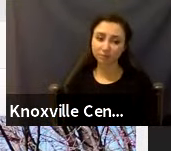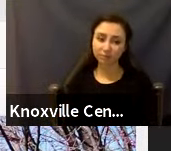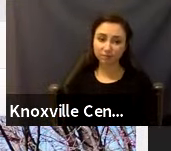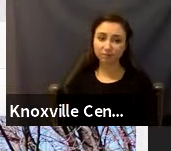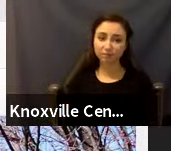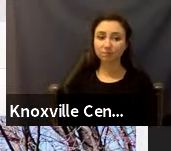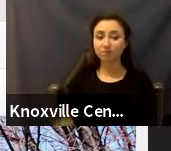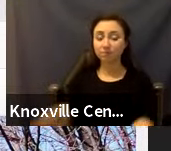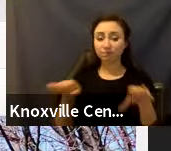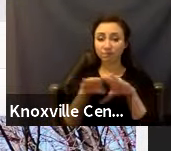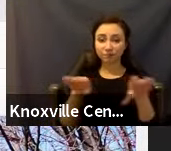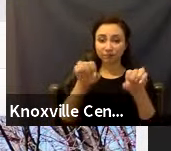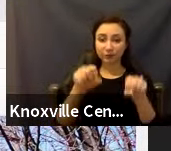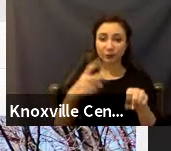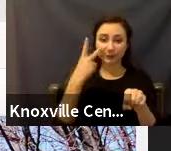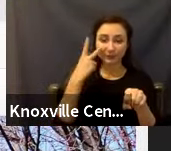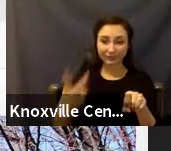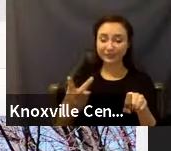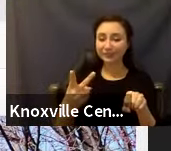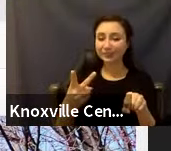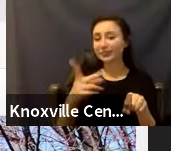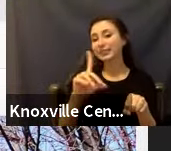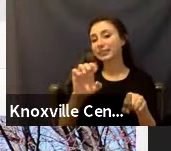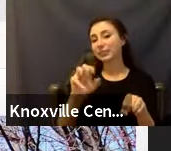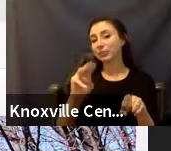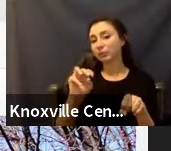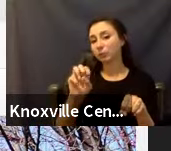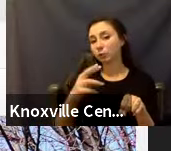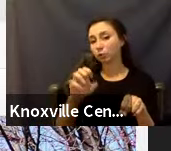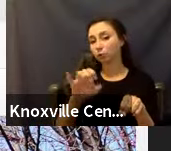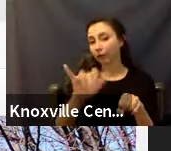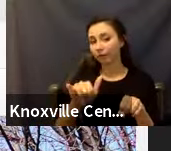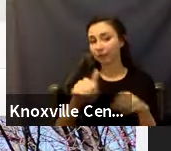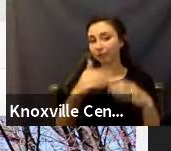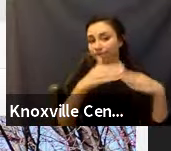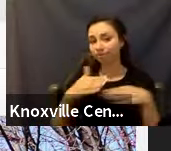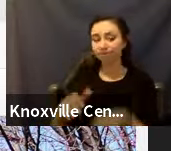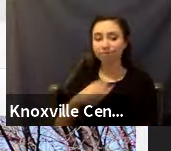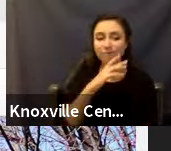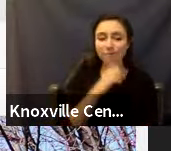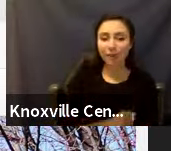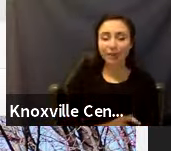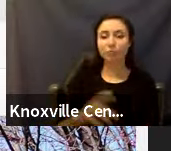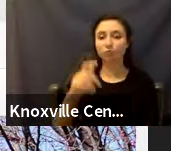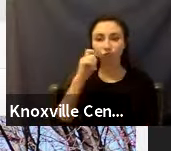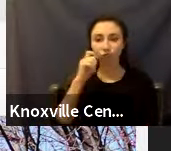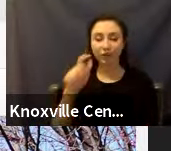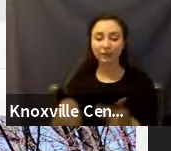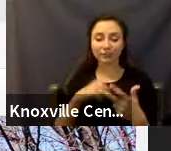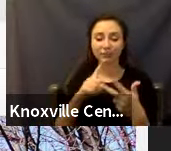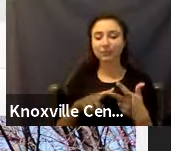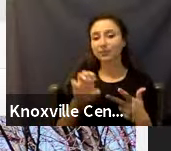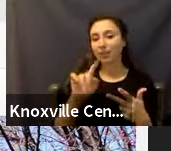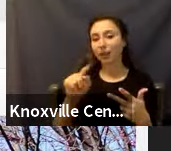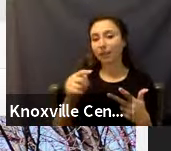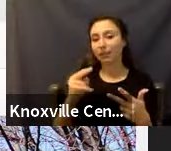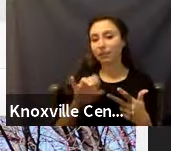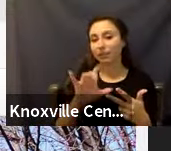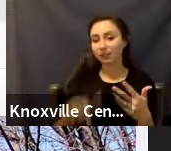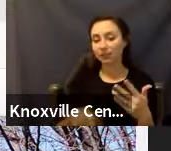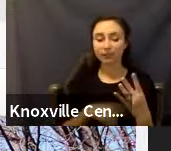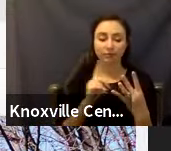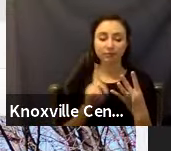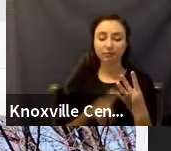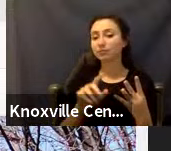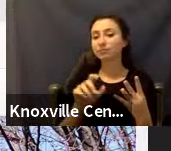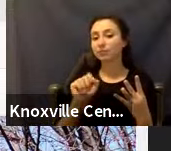see a demographic breakdown of Knox County vaccination numbers by age, race, ethnicity, and sex. We will update these numbers